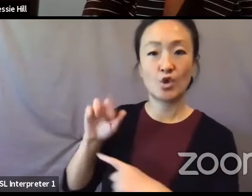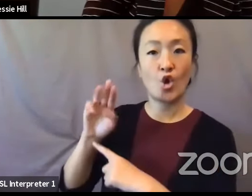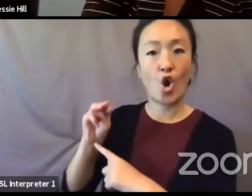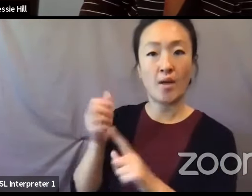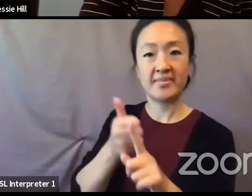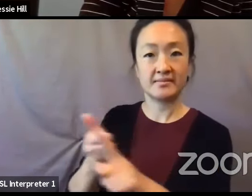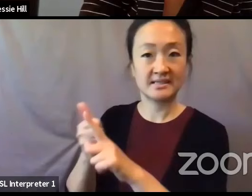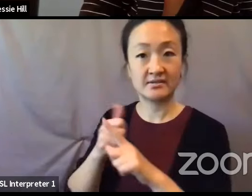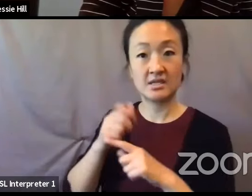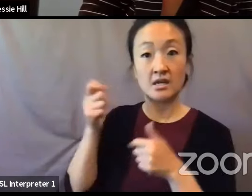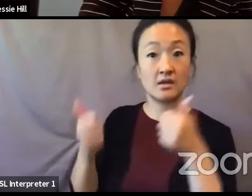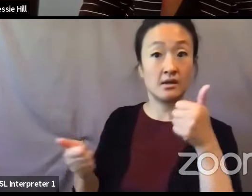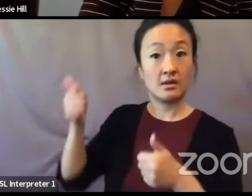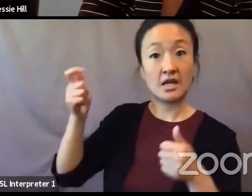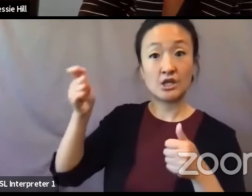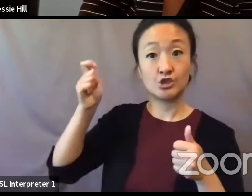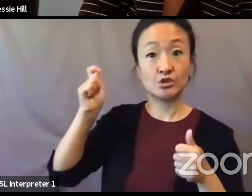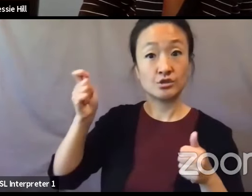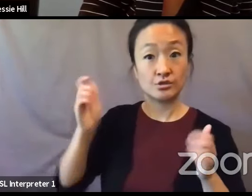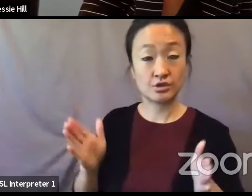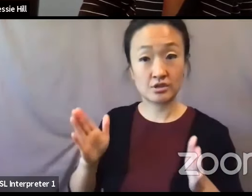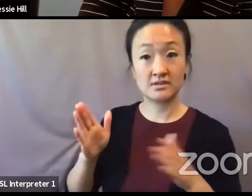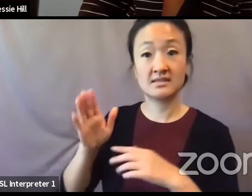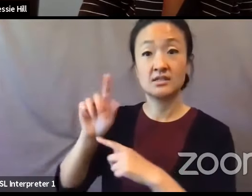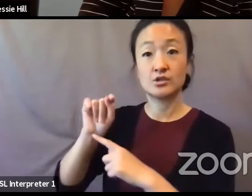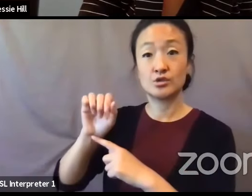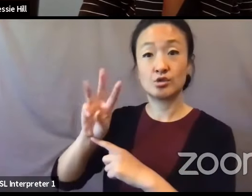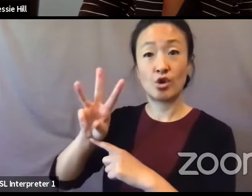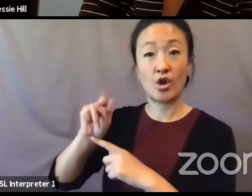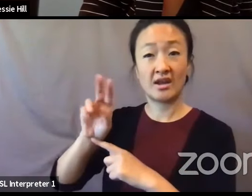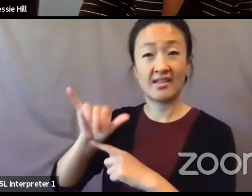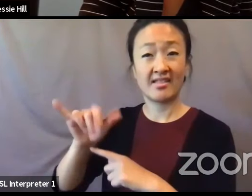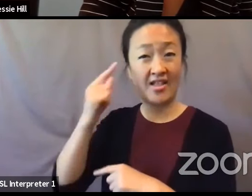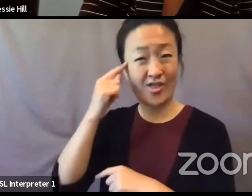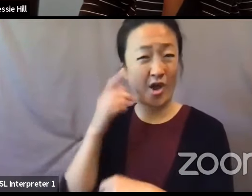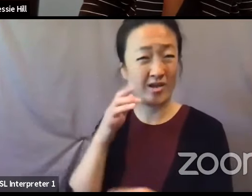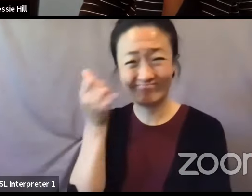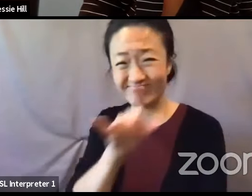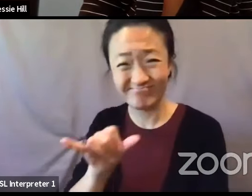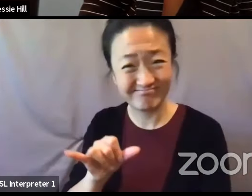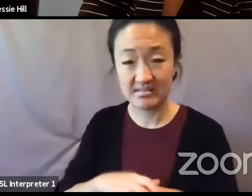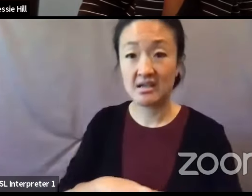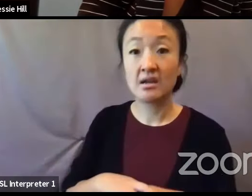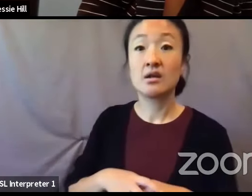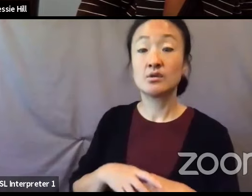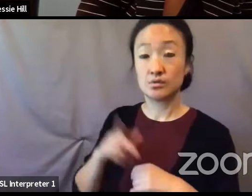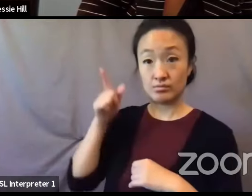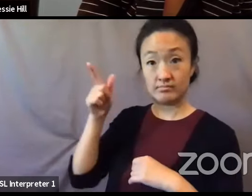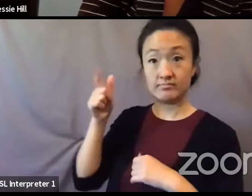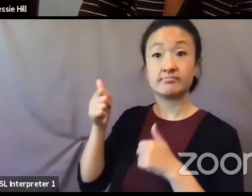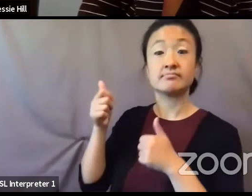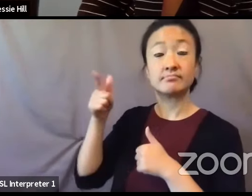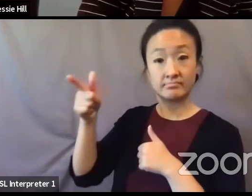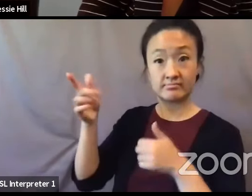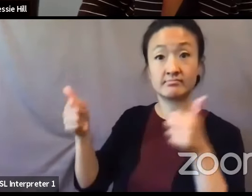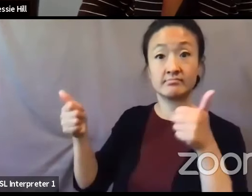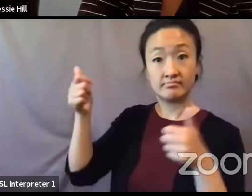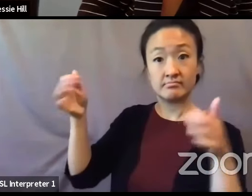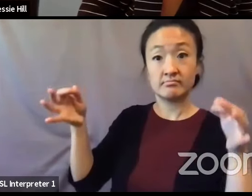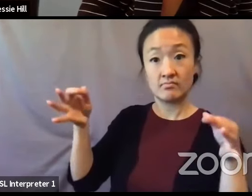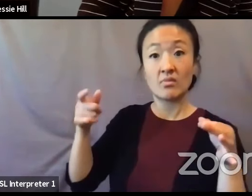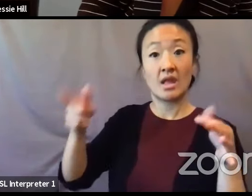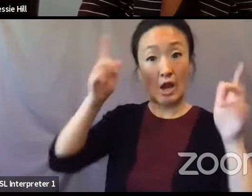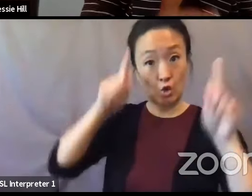Justice Taney thought that was absurd. The Reconstruction Congress agreed with Justice Taney that the right to